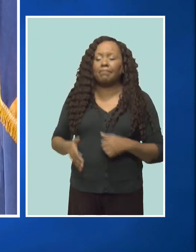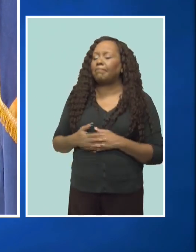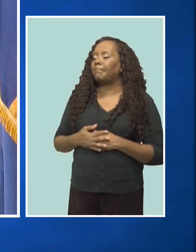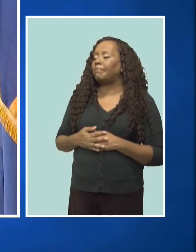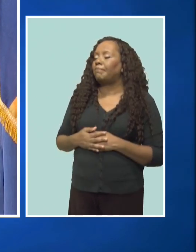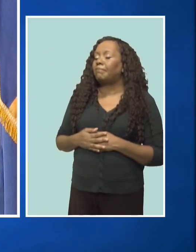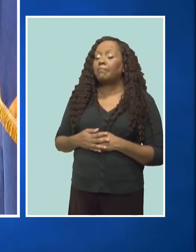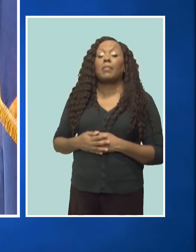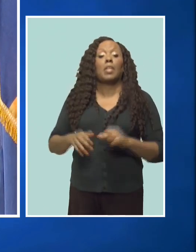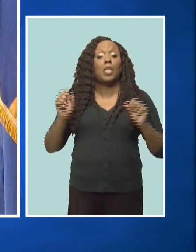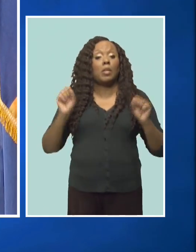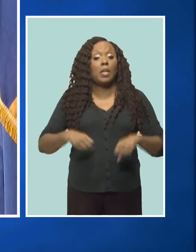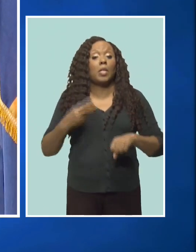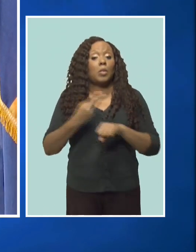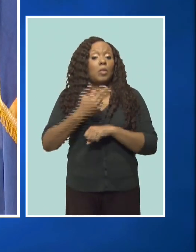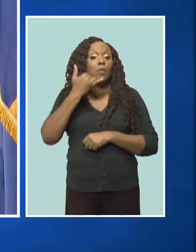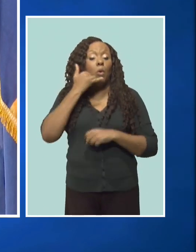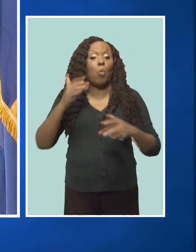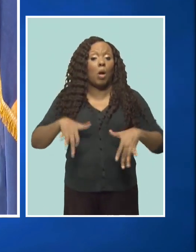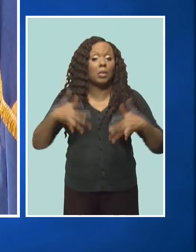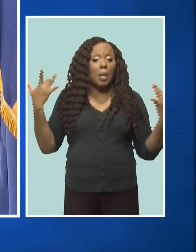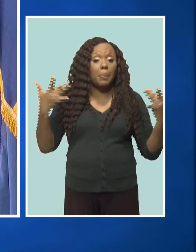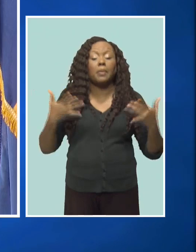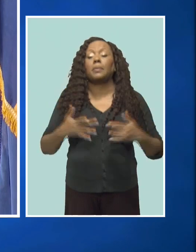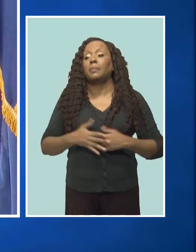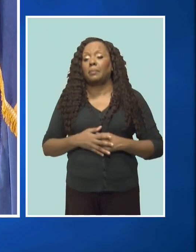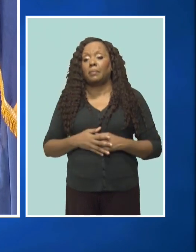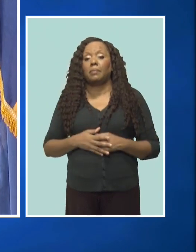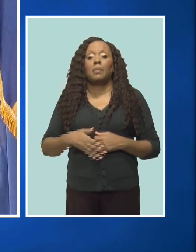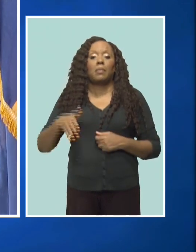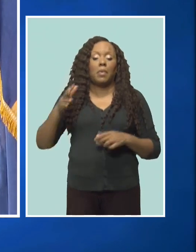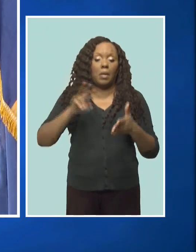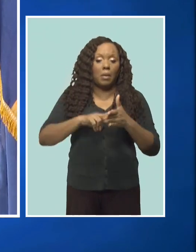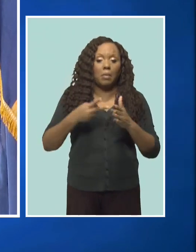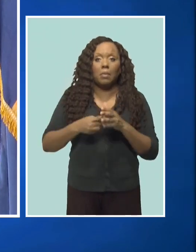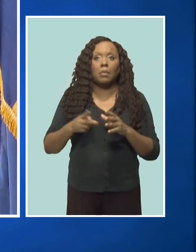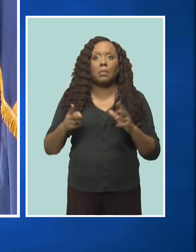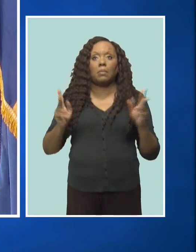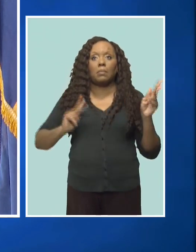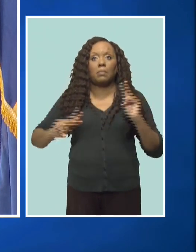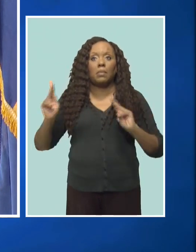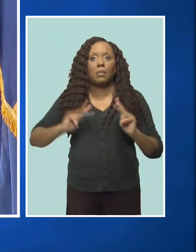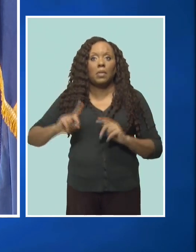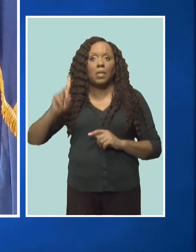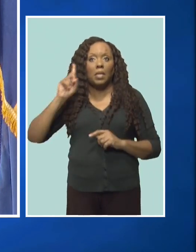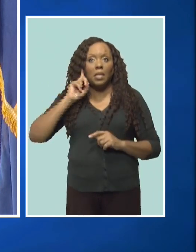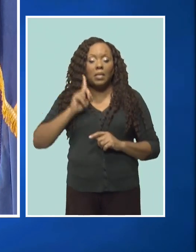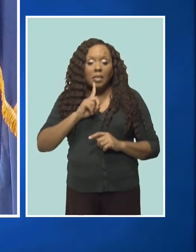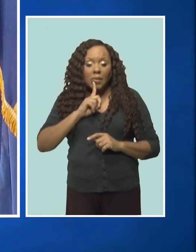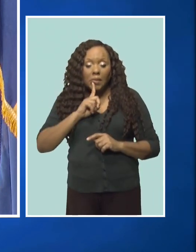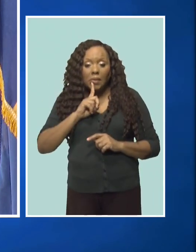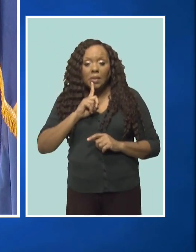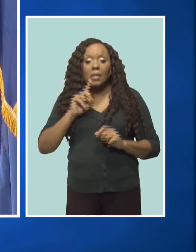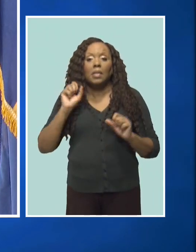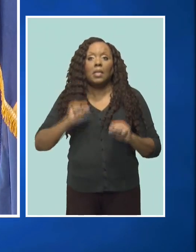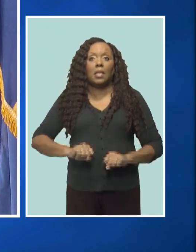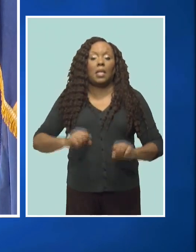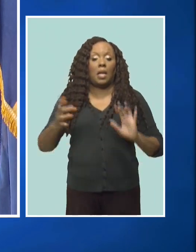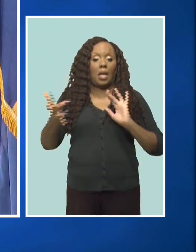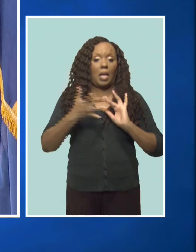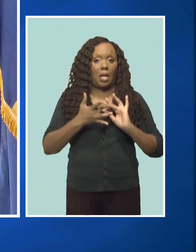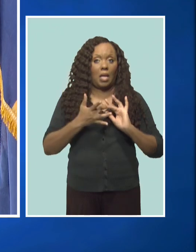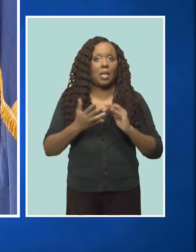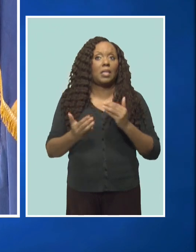emergencies. This new communication medium will enable individuals with hearing impairment to contact us more